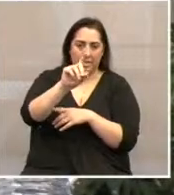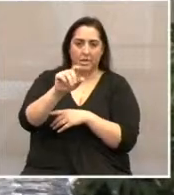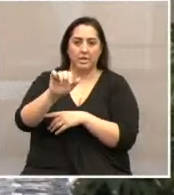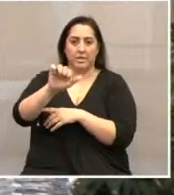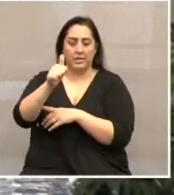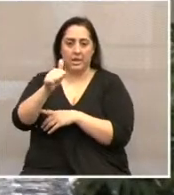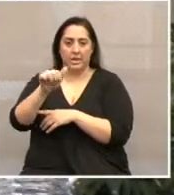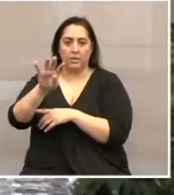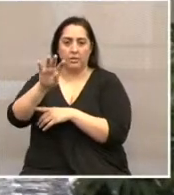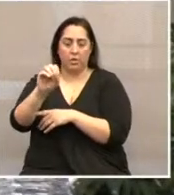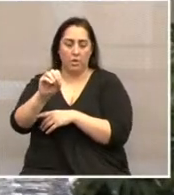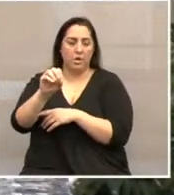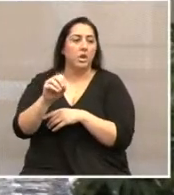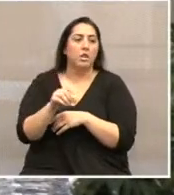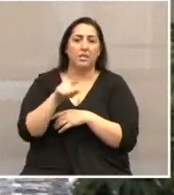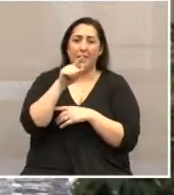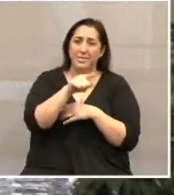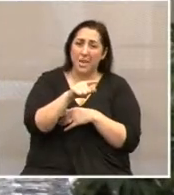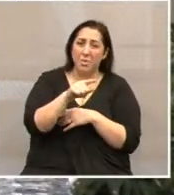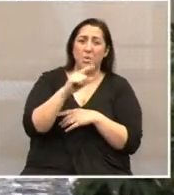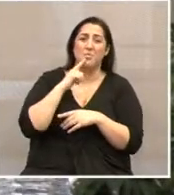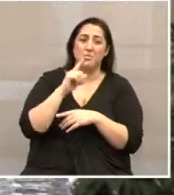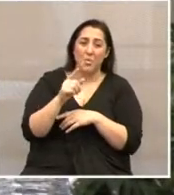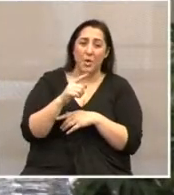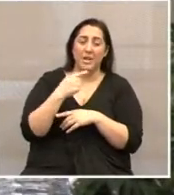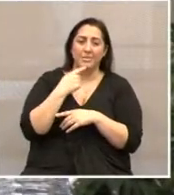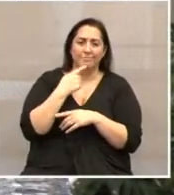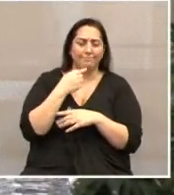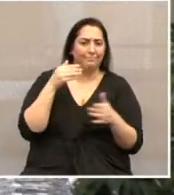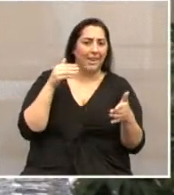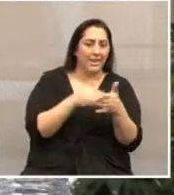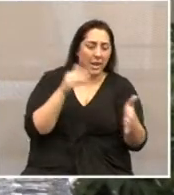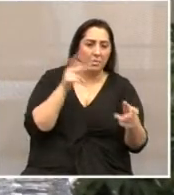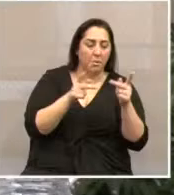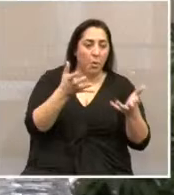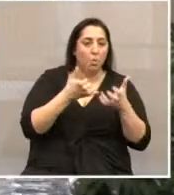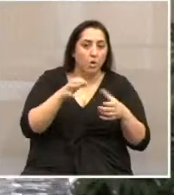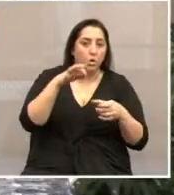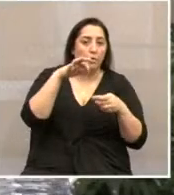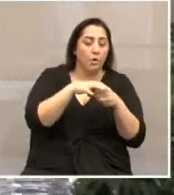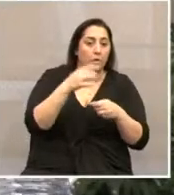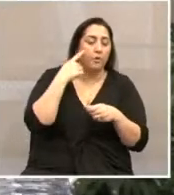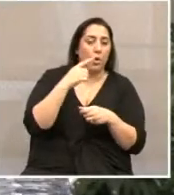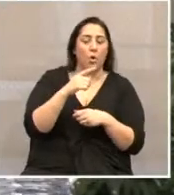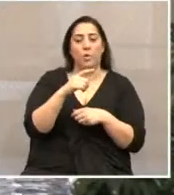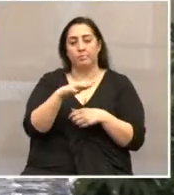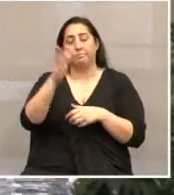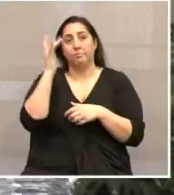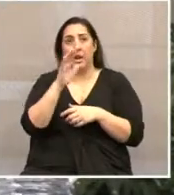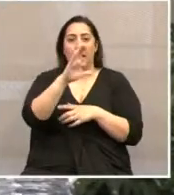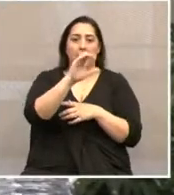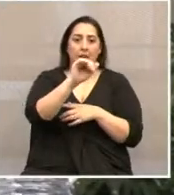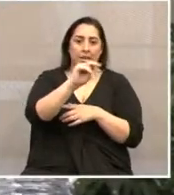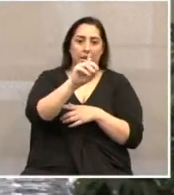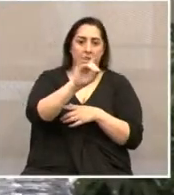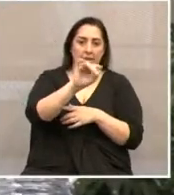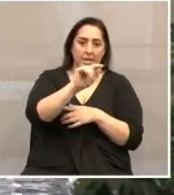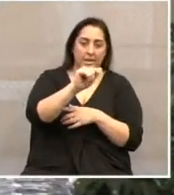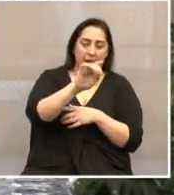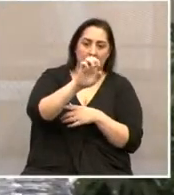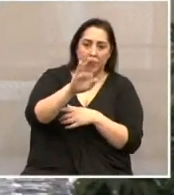and Karina Morcas were attacking those that wanted to vote for the then candidate Biden as being anti-Christian.